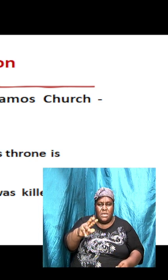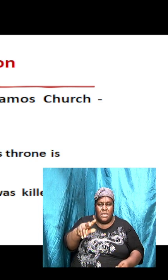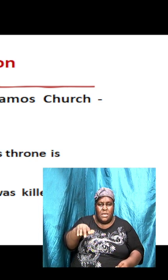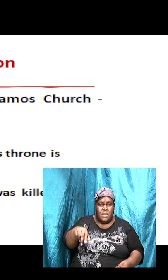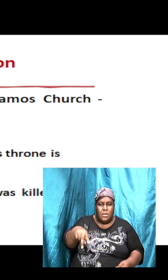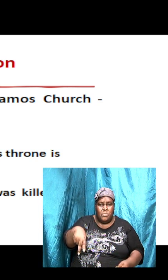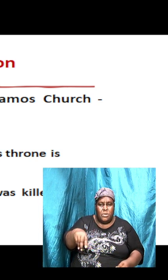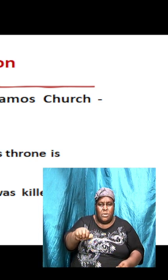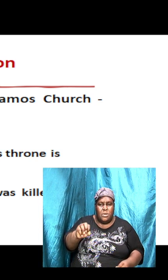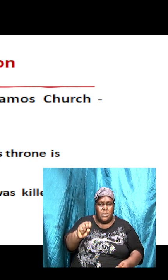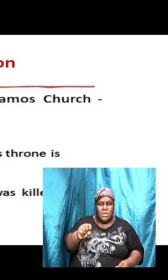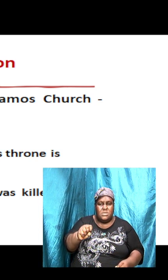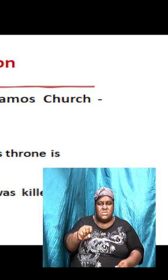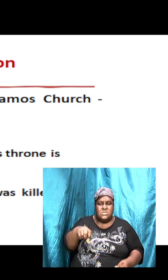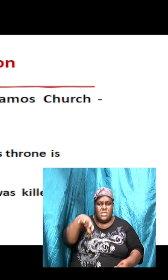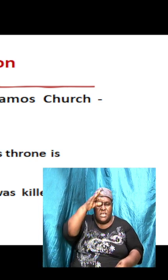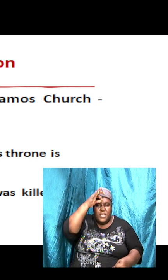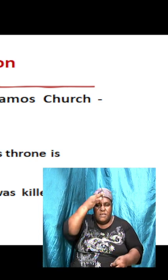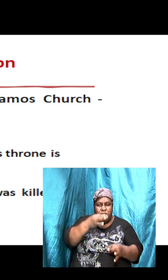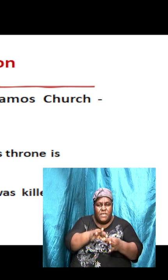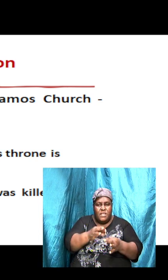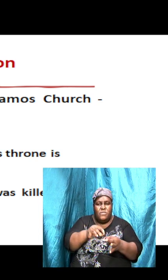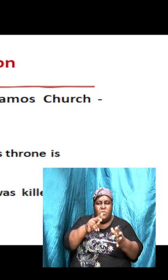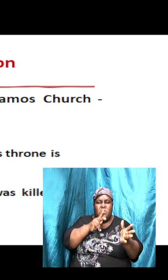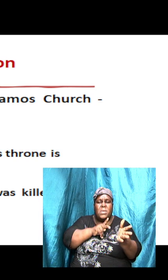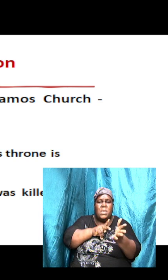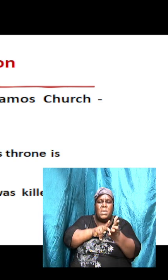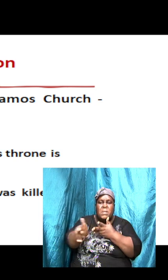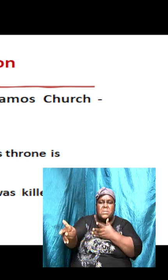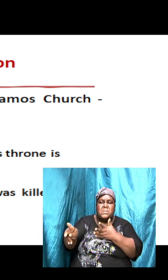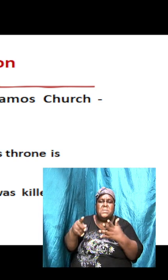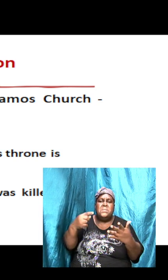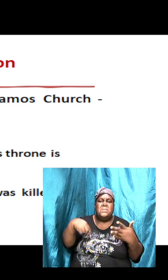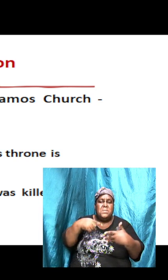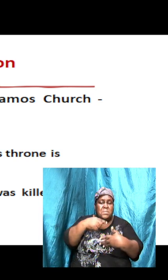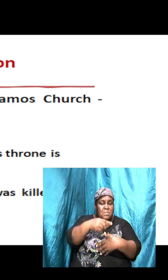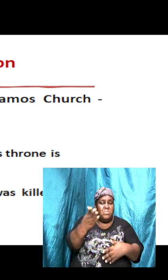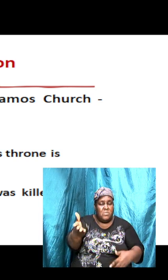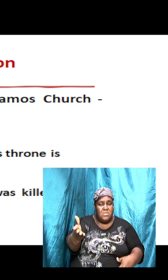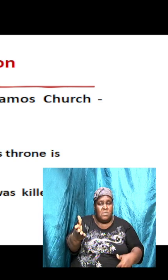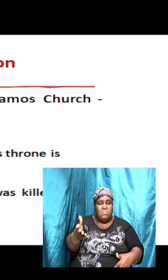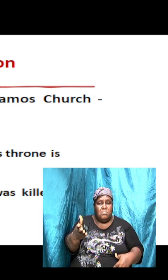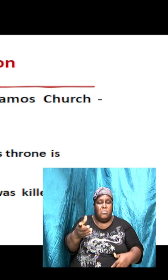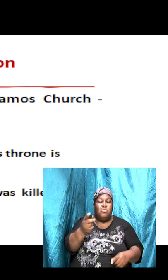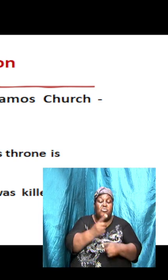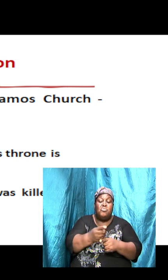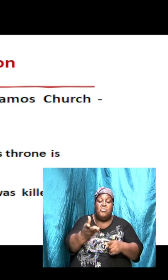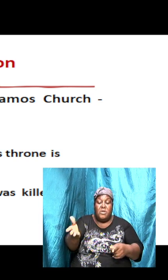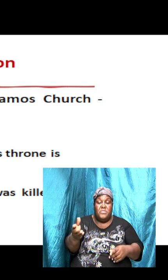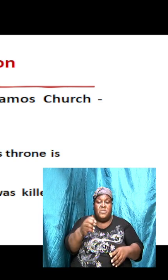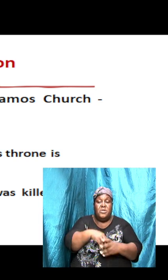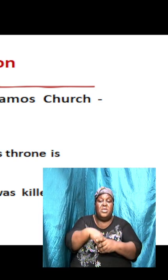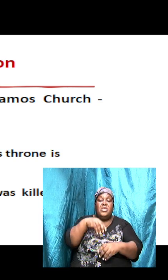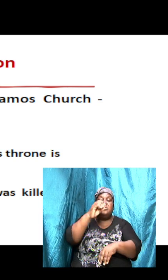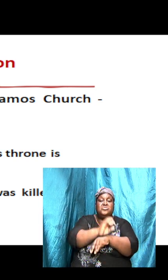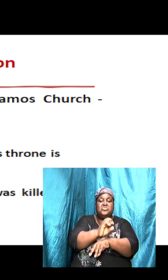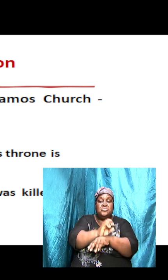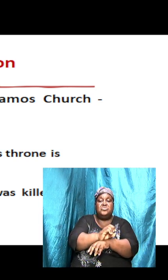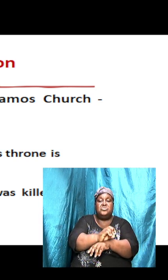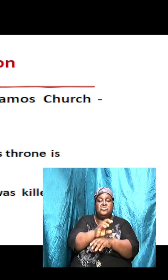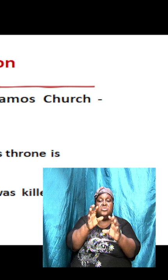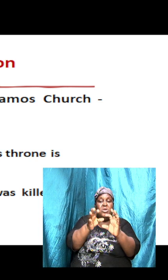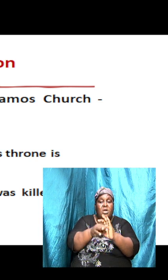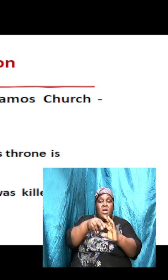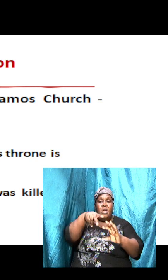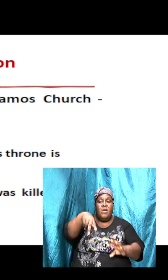martyr, yes, was killed among them right there in the church at